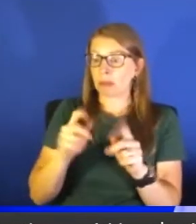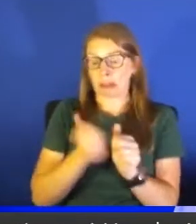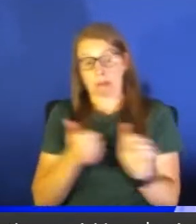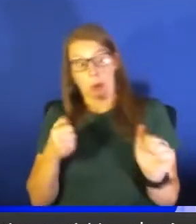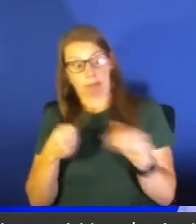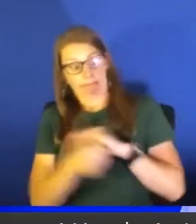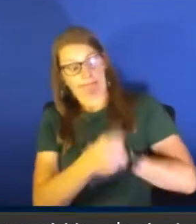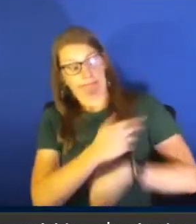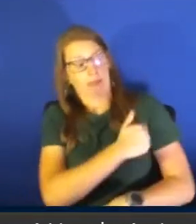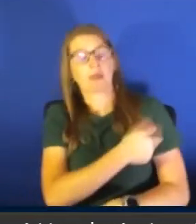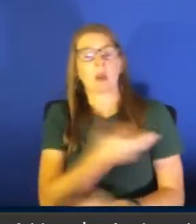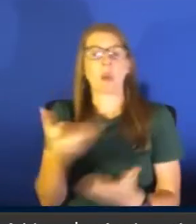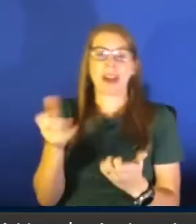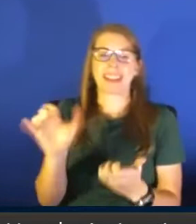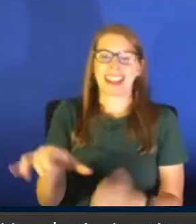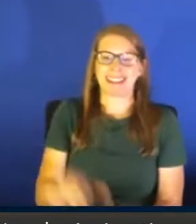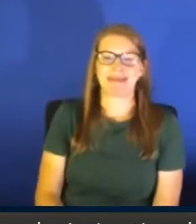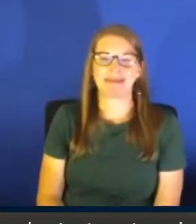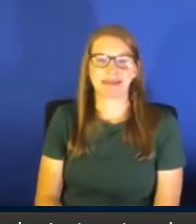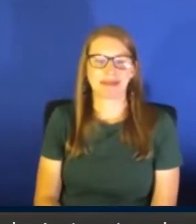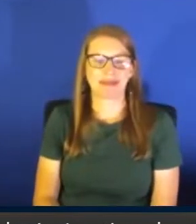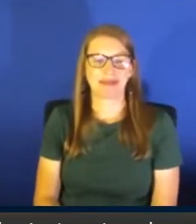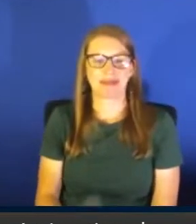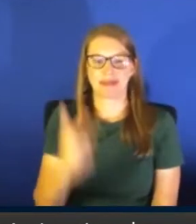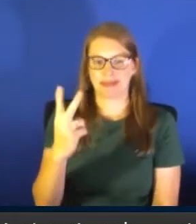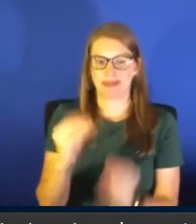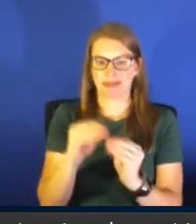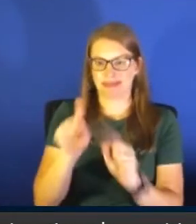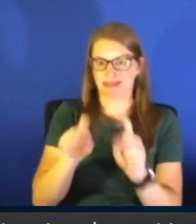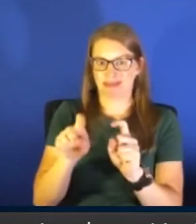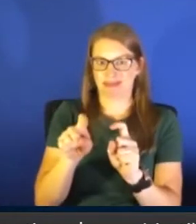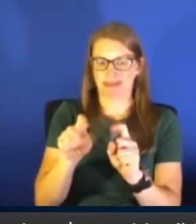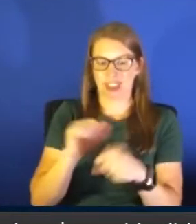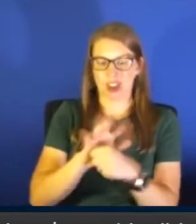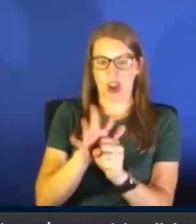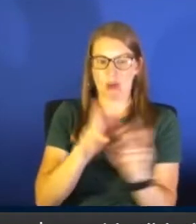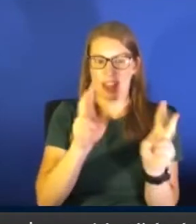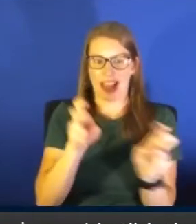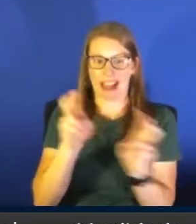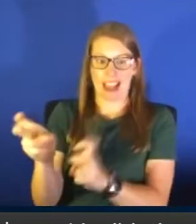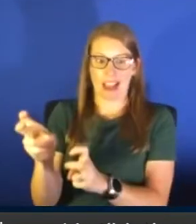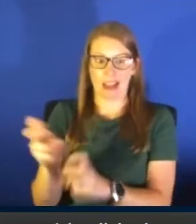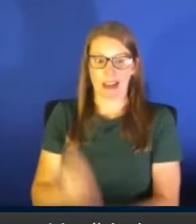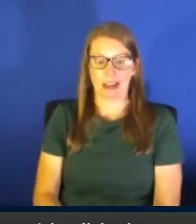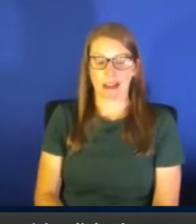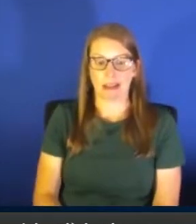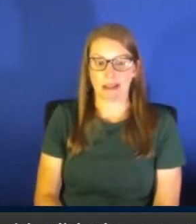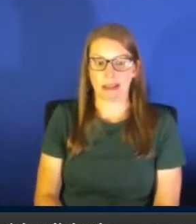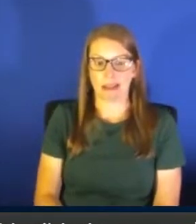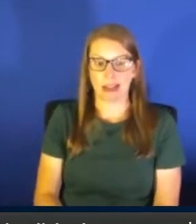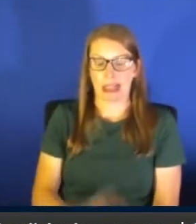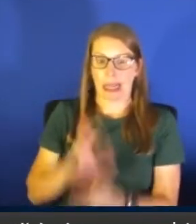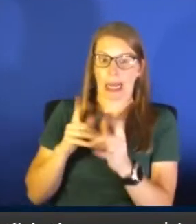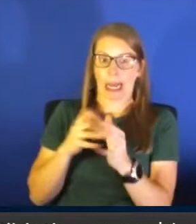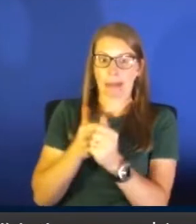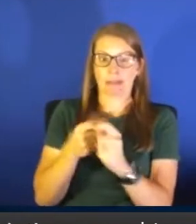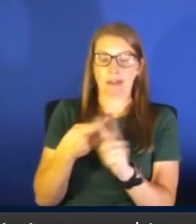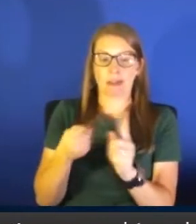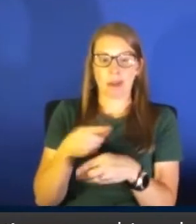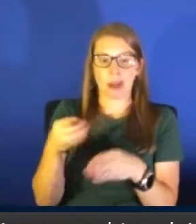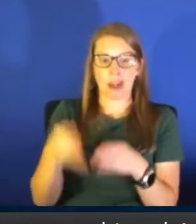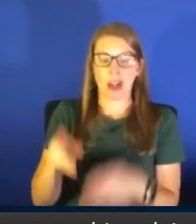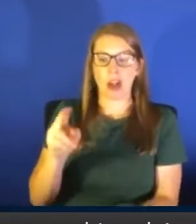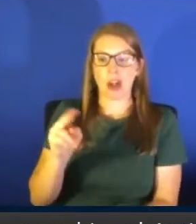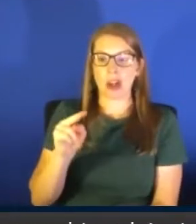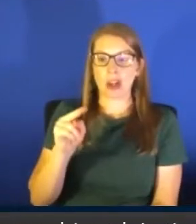what we want. Okay, just two more COVID headlines. Yeah. You can tell I was reading over the weekend. What do you make of this North Korea announcing